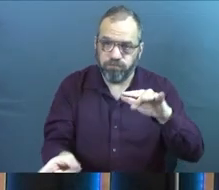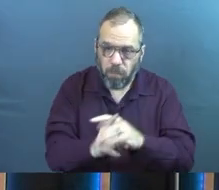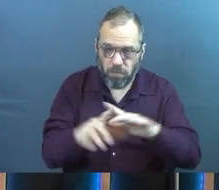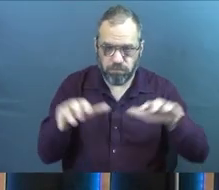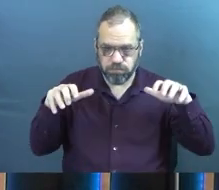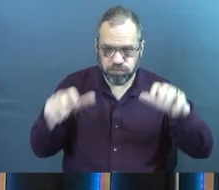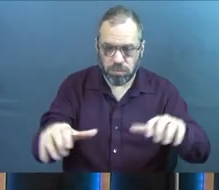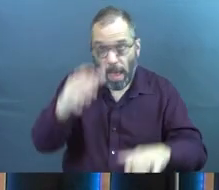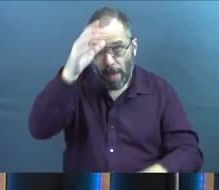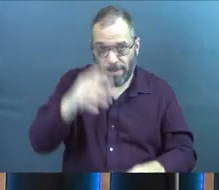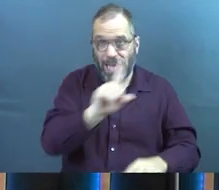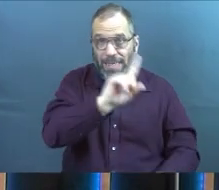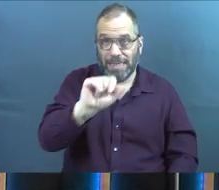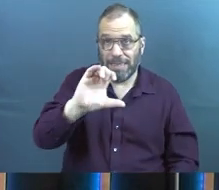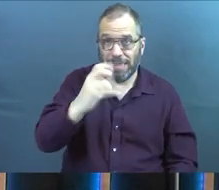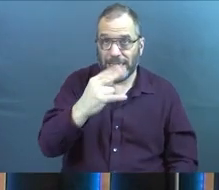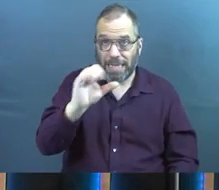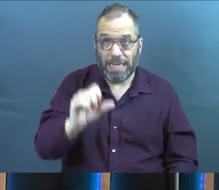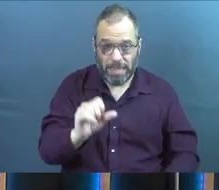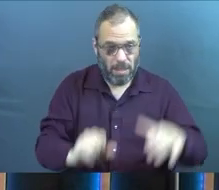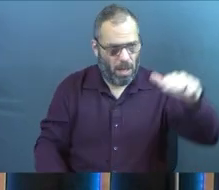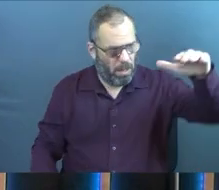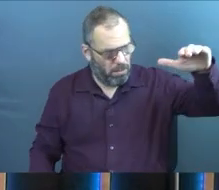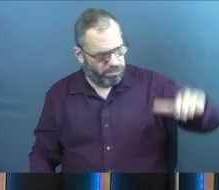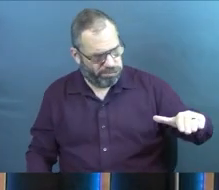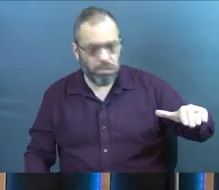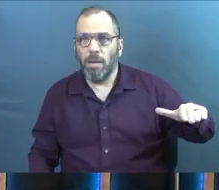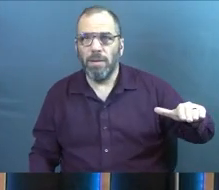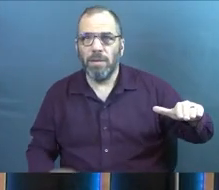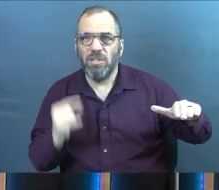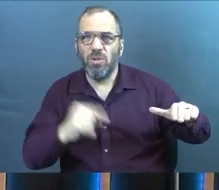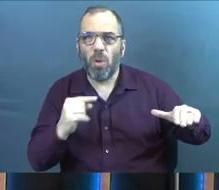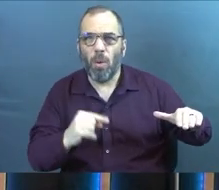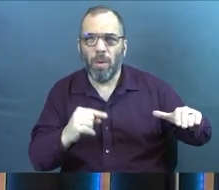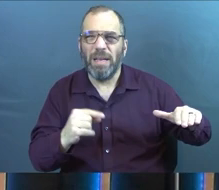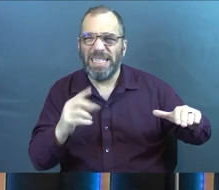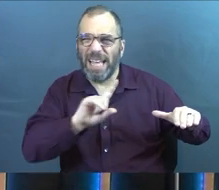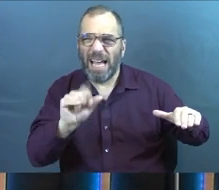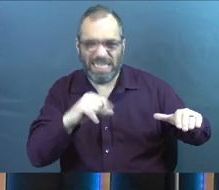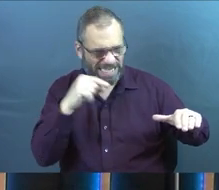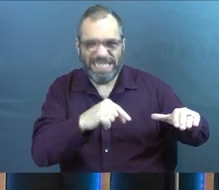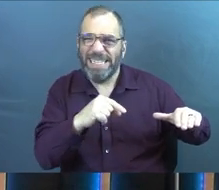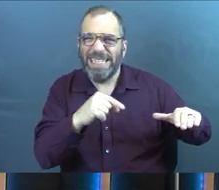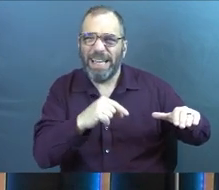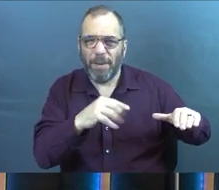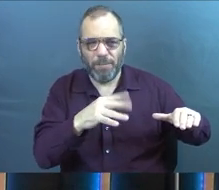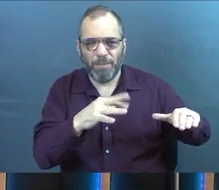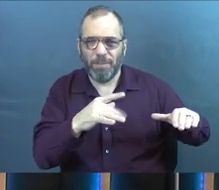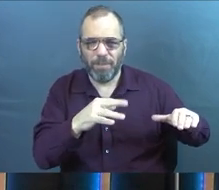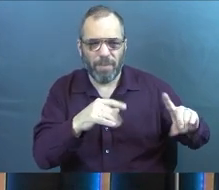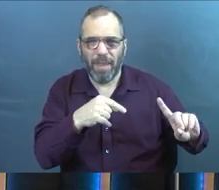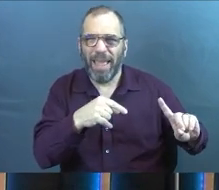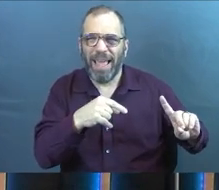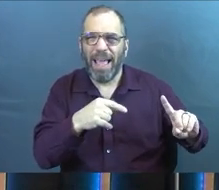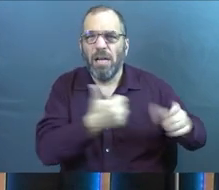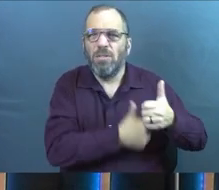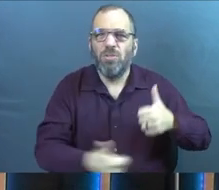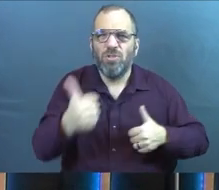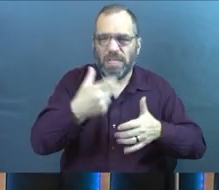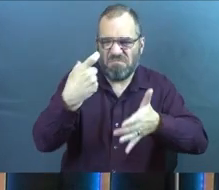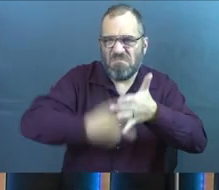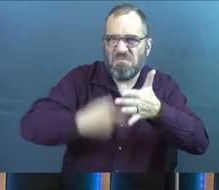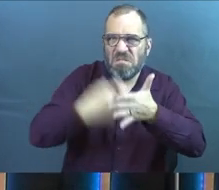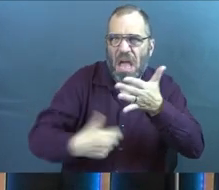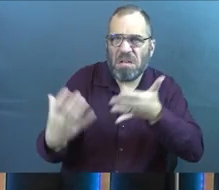up. There was a man named Zacchaeus, who also showed up that day. So a little bit about Zacchaeus is he is the chief